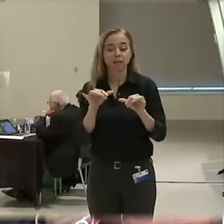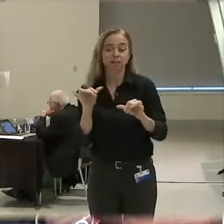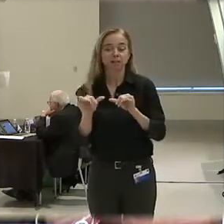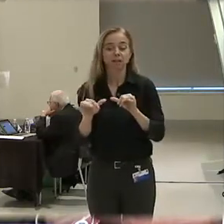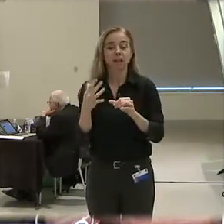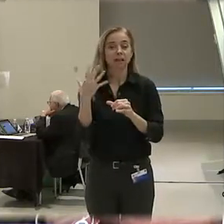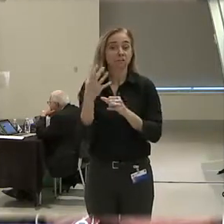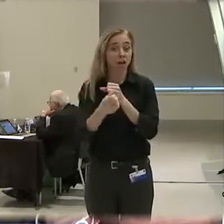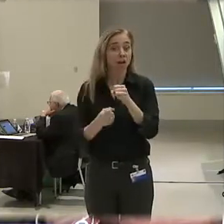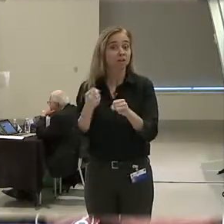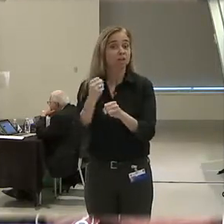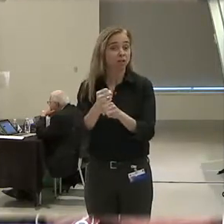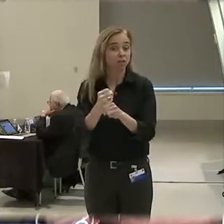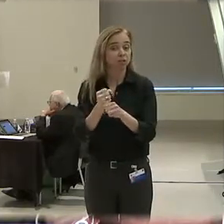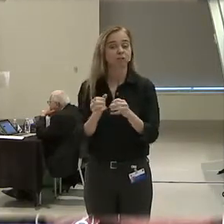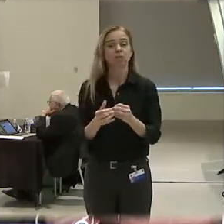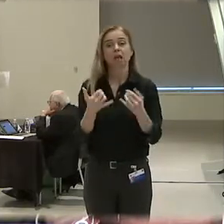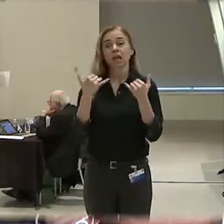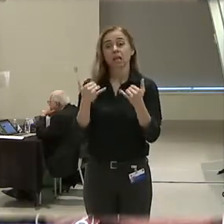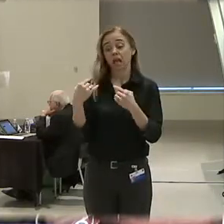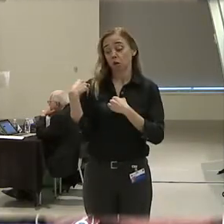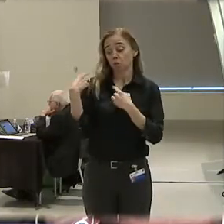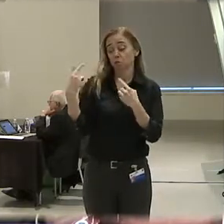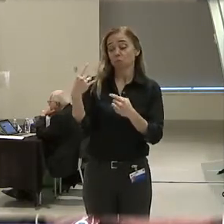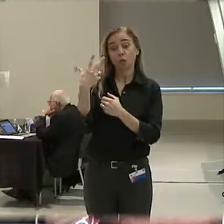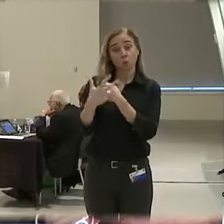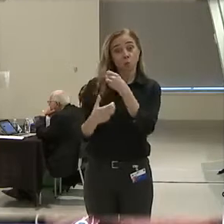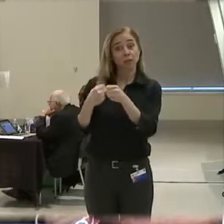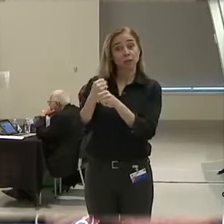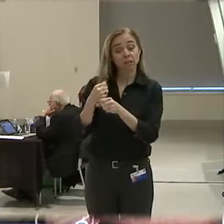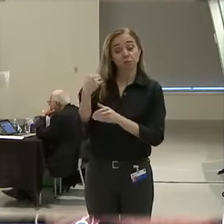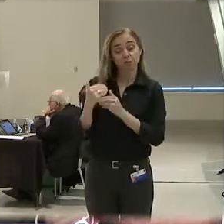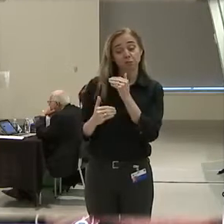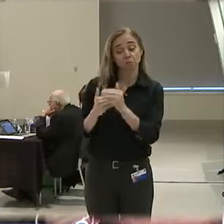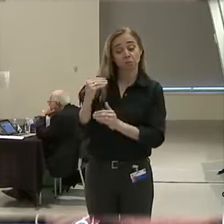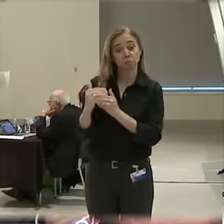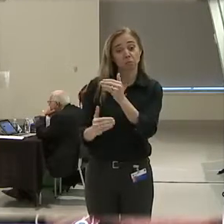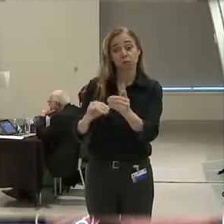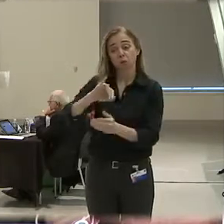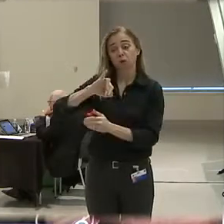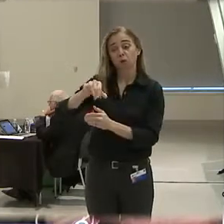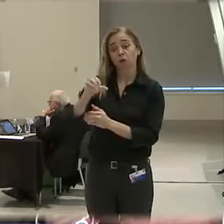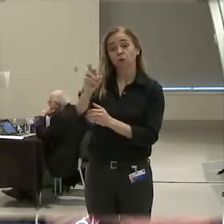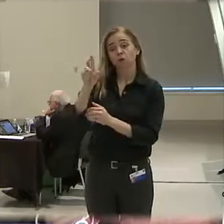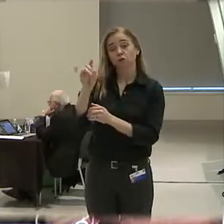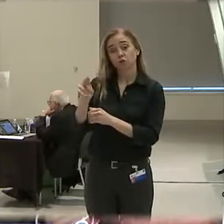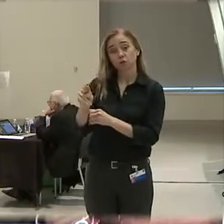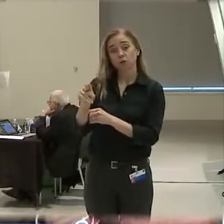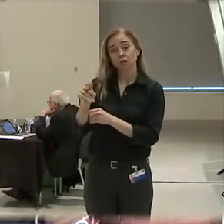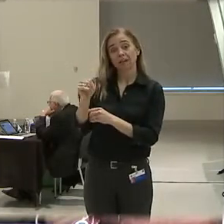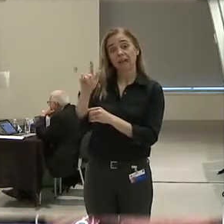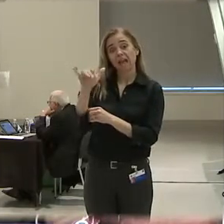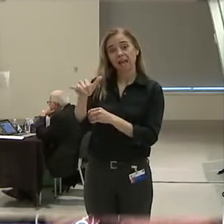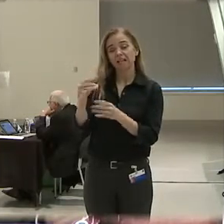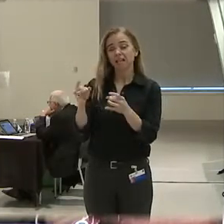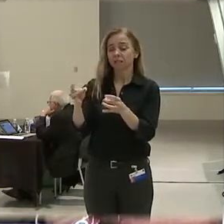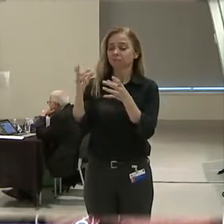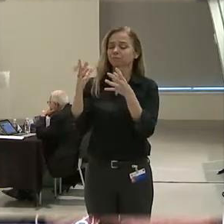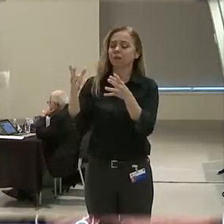years. And we're 3 years into it. Jordan Downs, which is one of the most violent